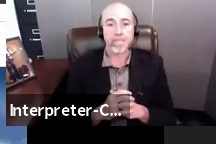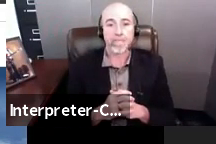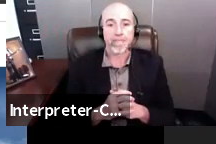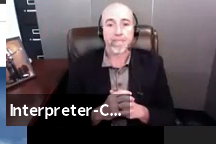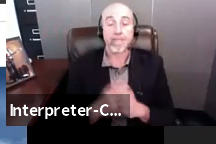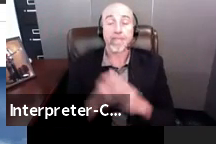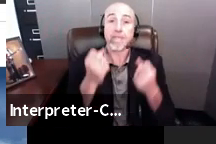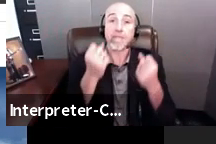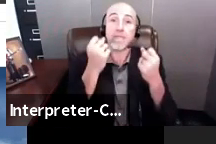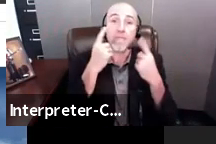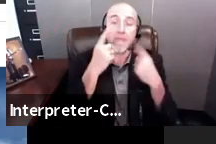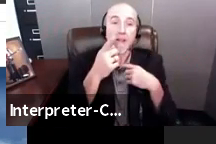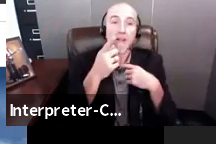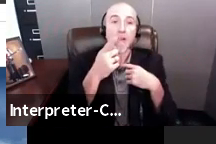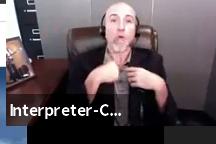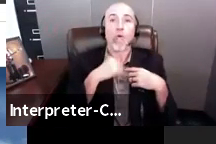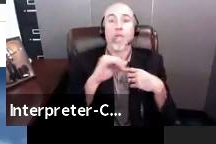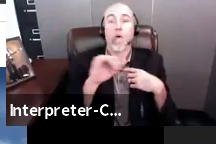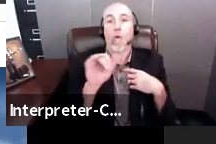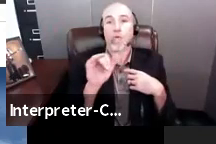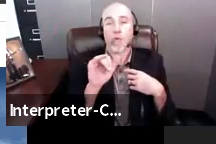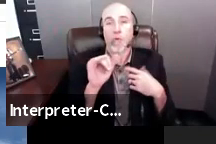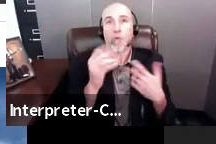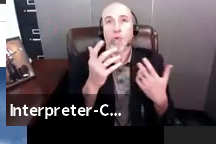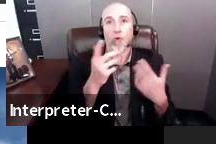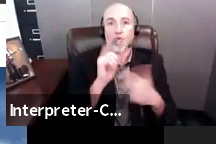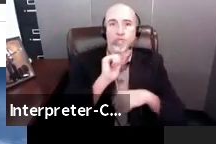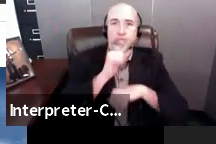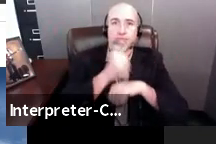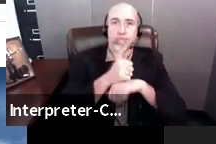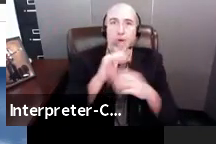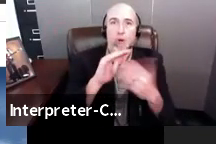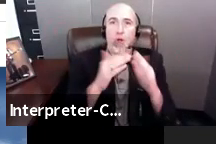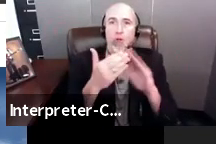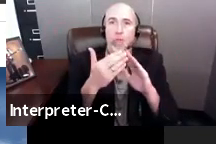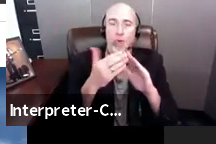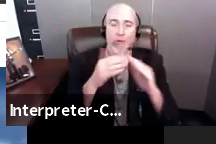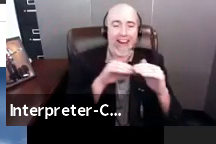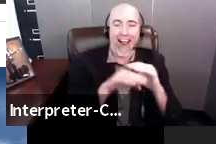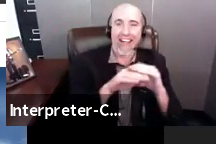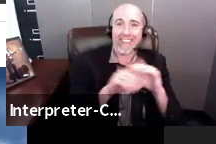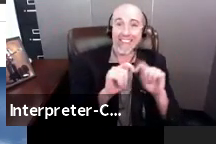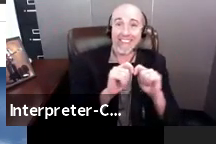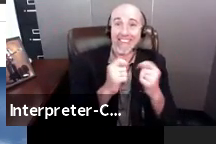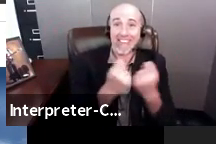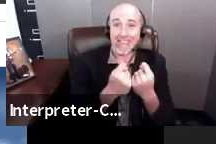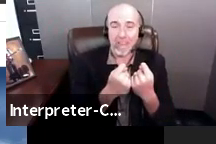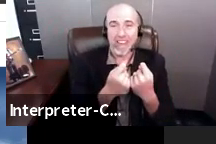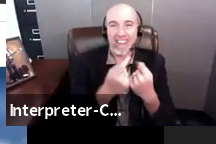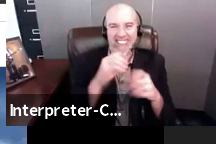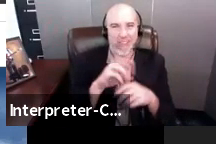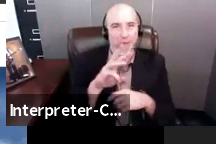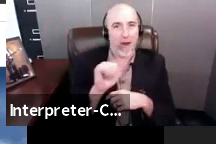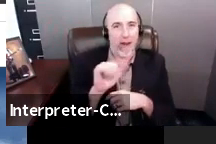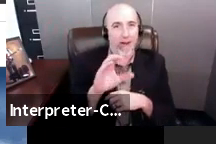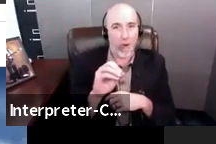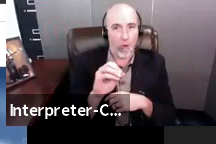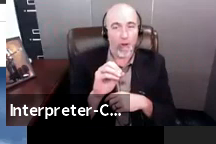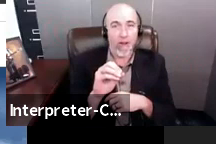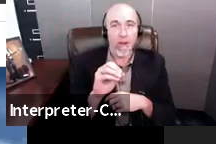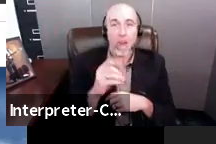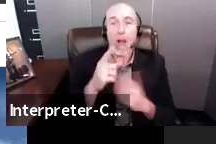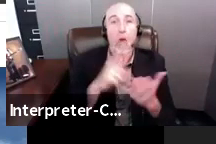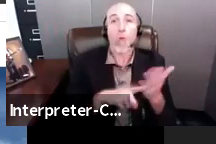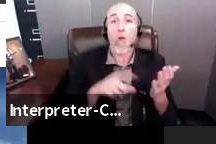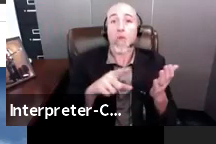With that, we've also created a community access team here in Waco. And what